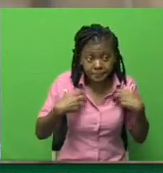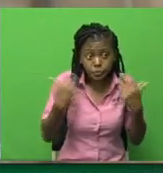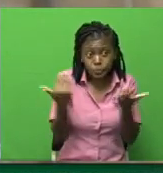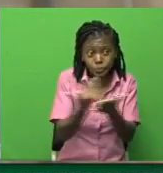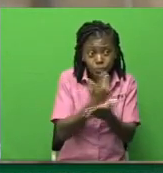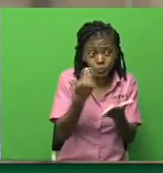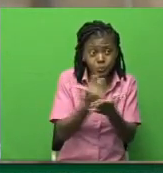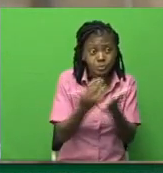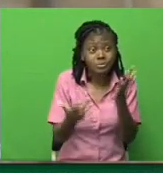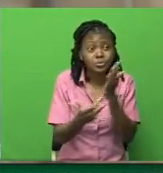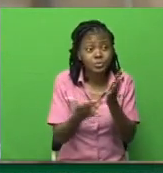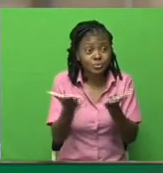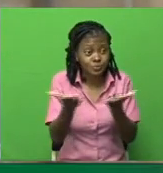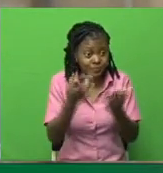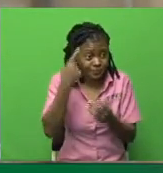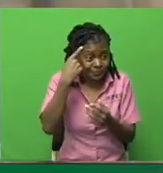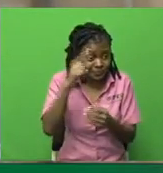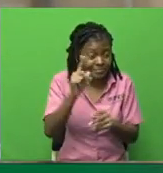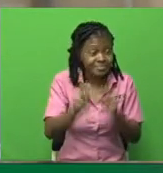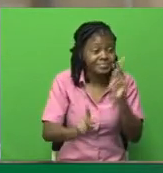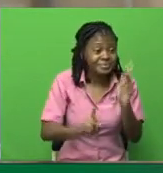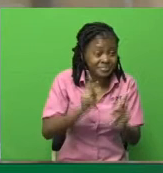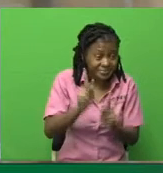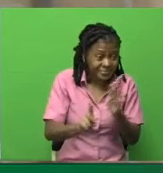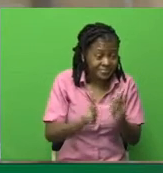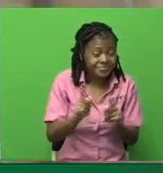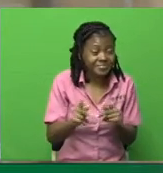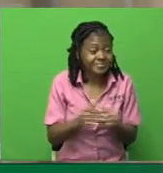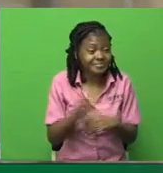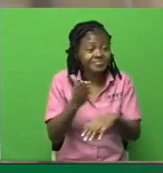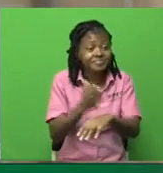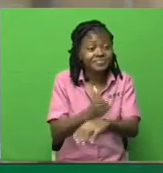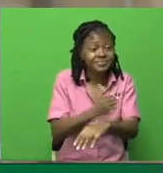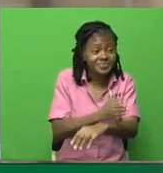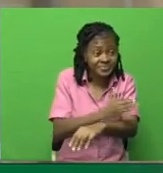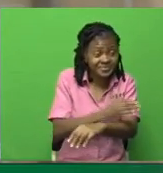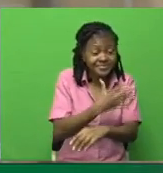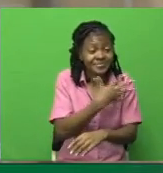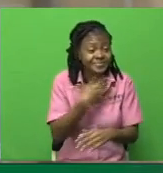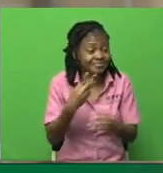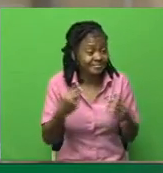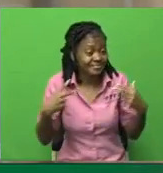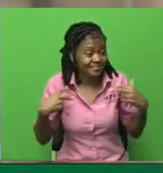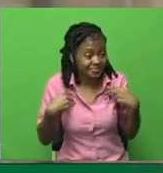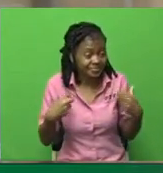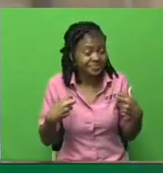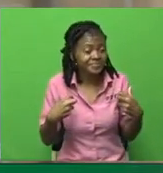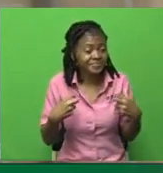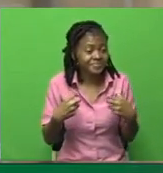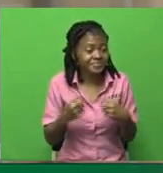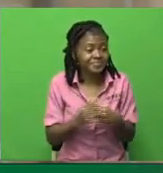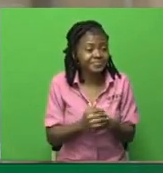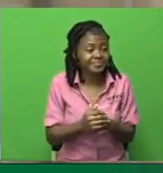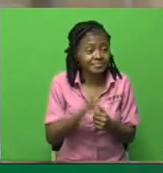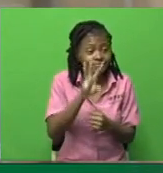its customers it has increased and expanded its mobile FDD F 4G LTE networks all